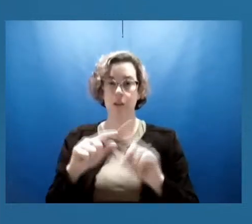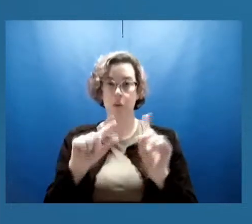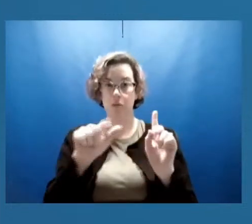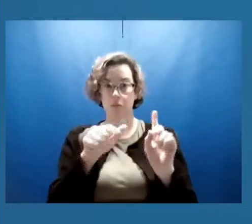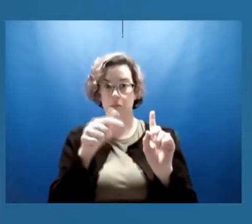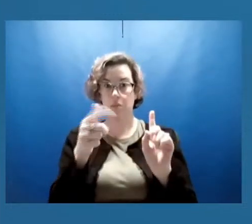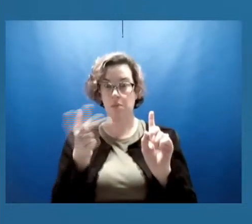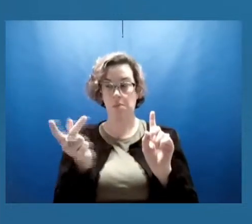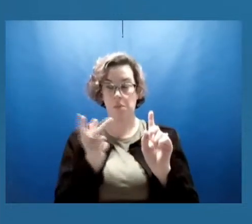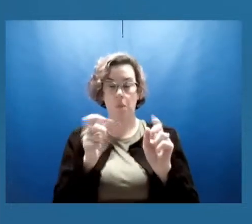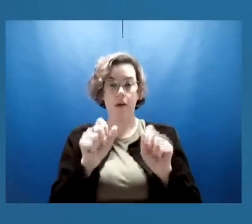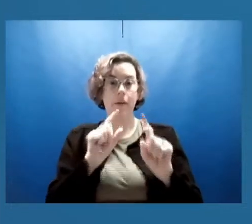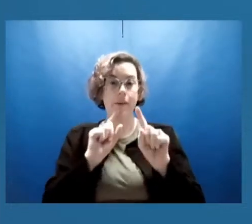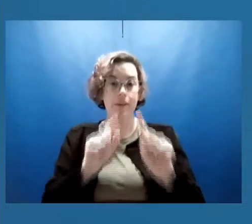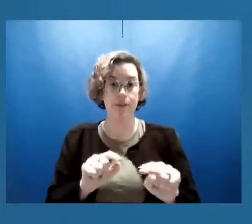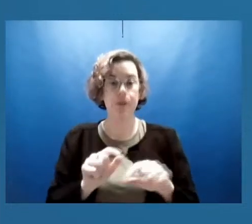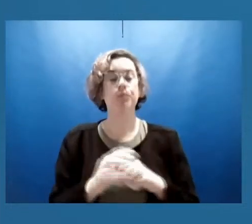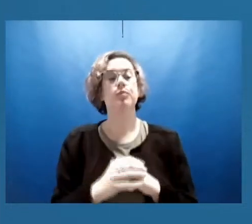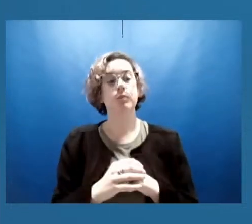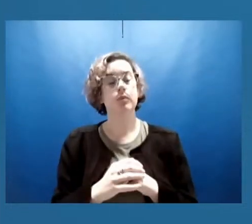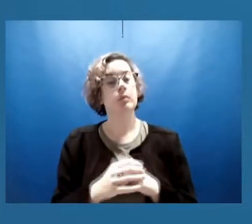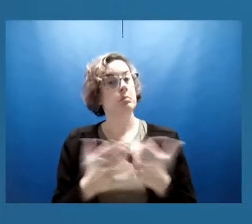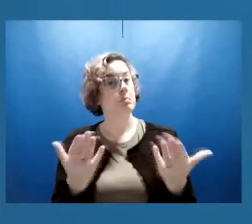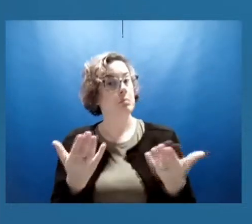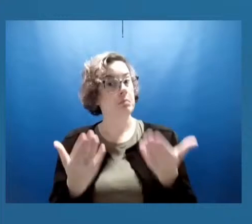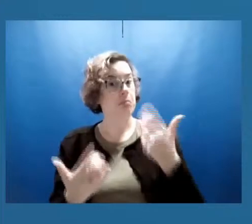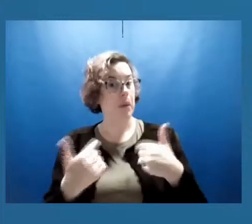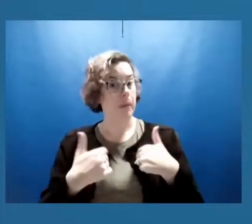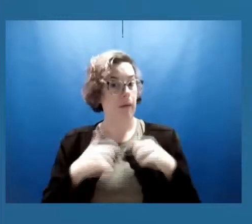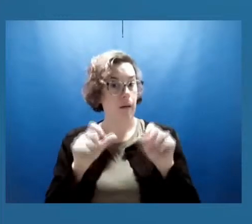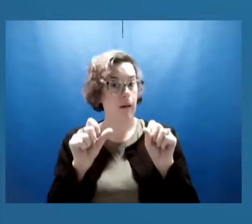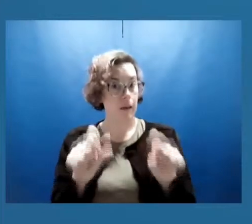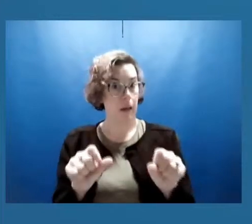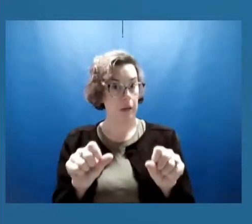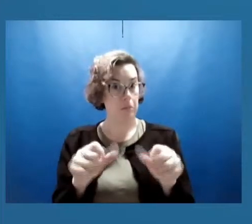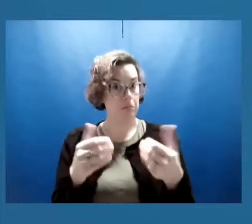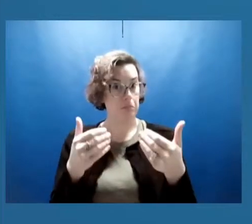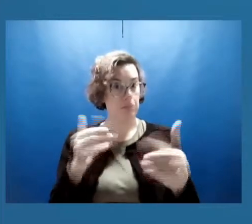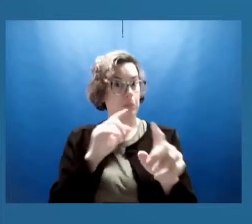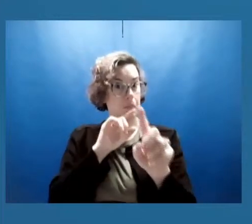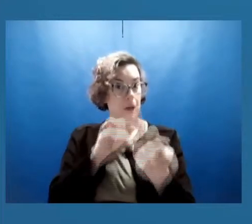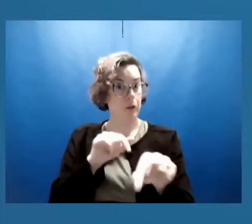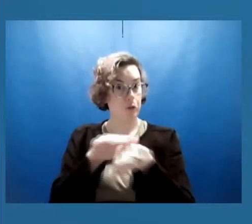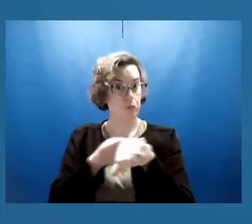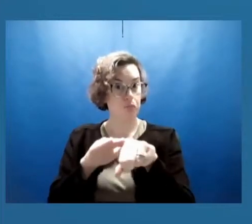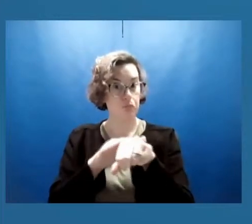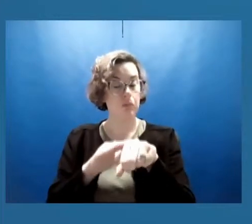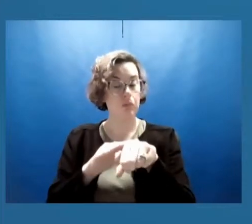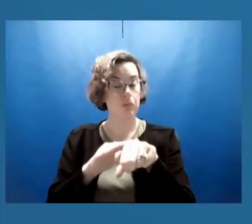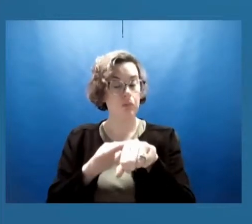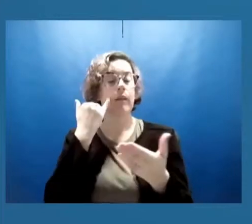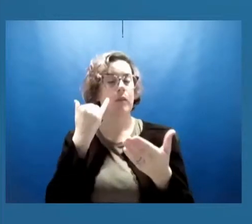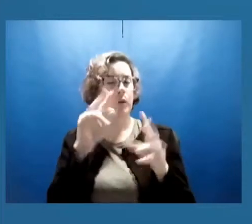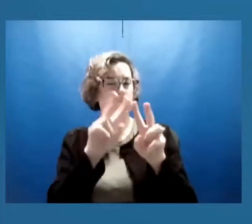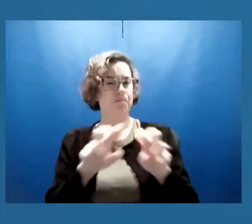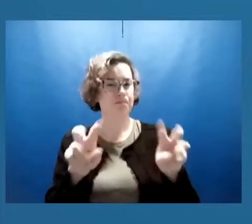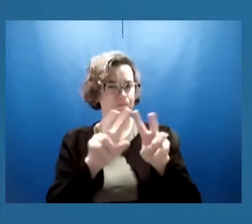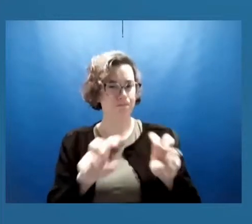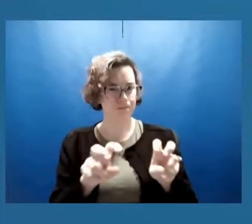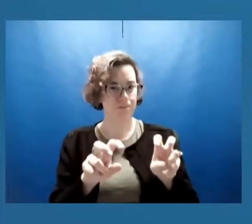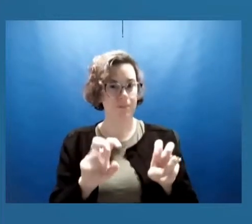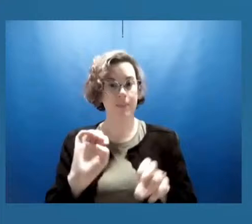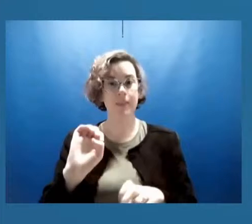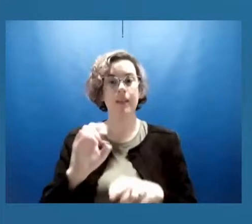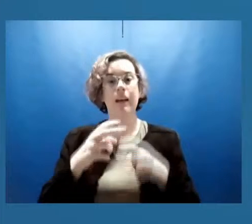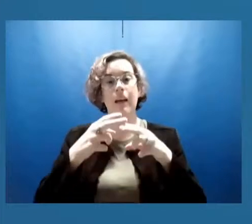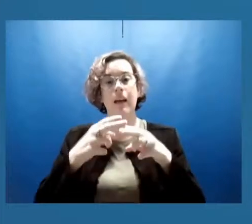And, maybe I could actually grab that question just a little bit for you. I think when you really look at how egg prices are going